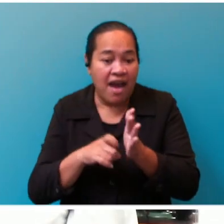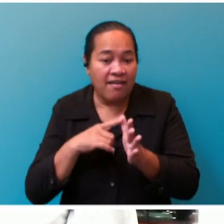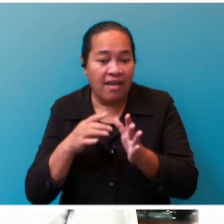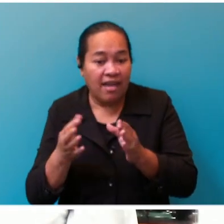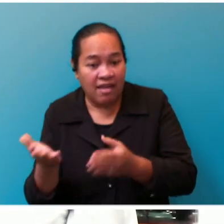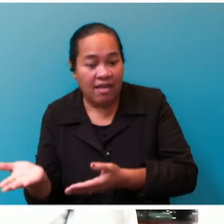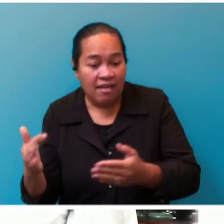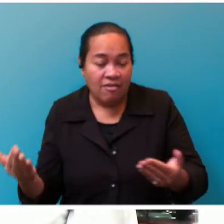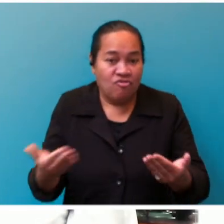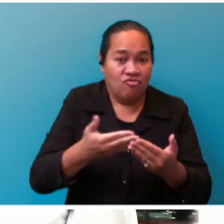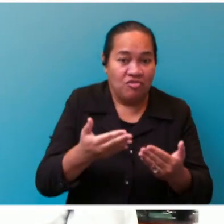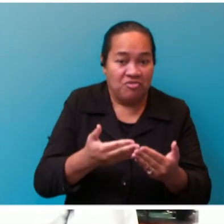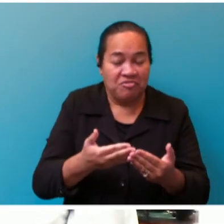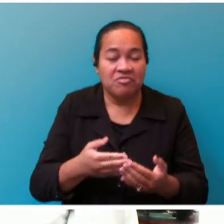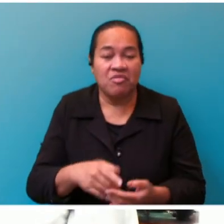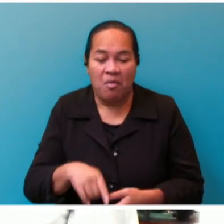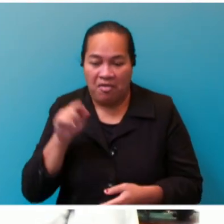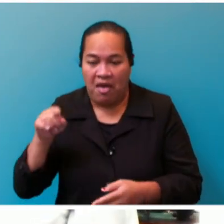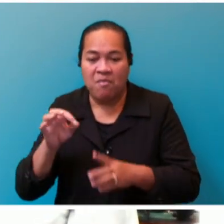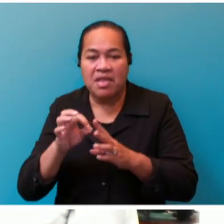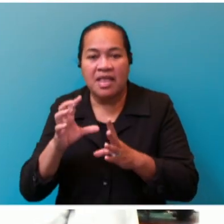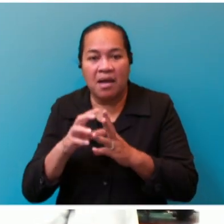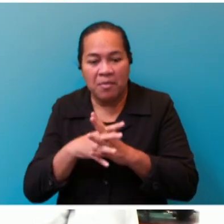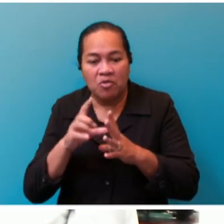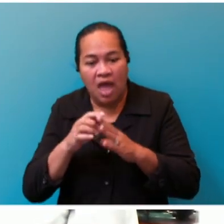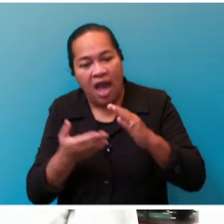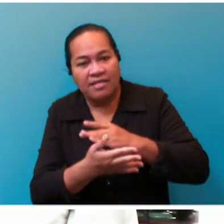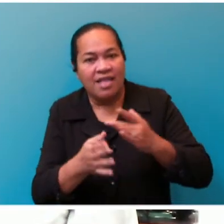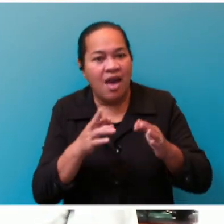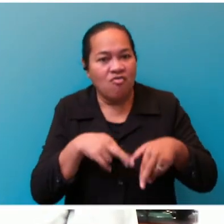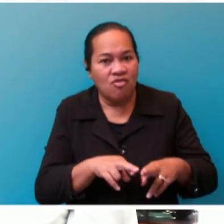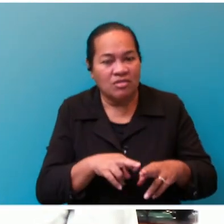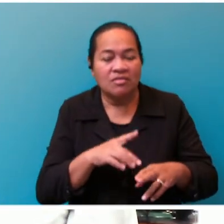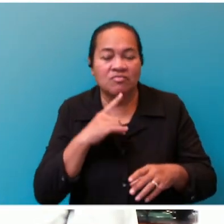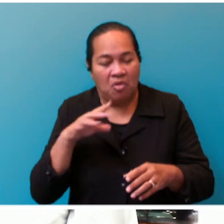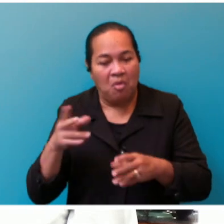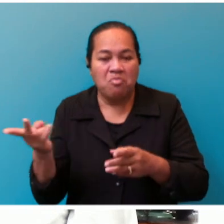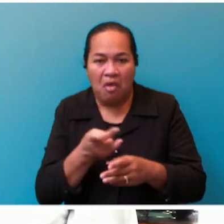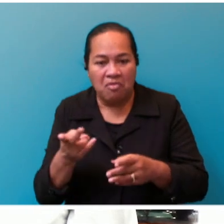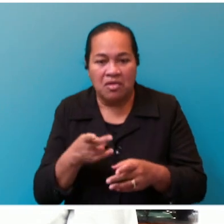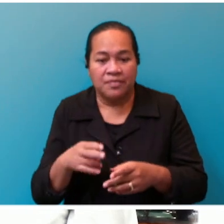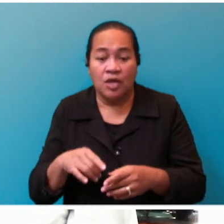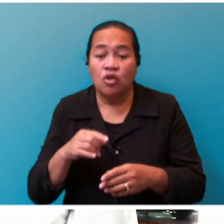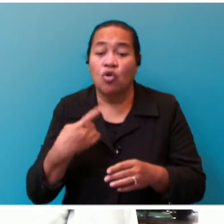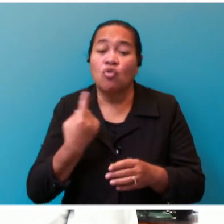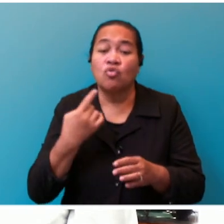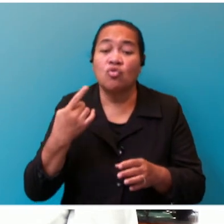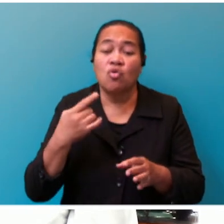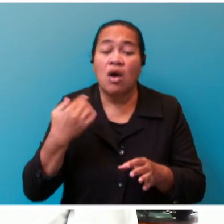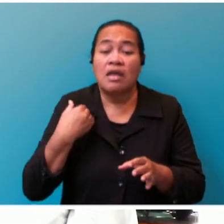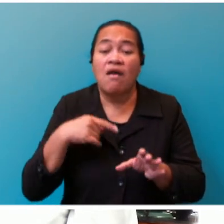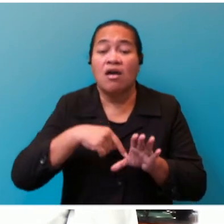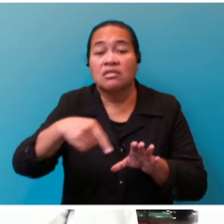came into force. As part of this shift, all rural roads, those located outside of town and city